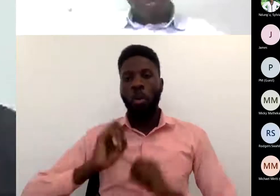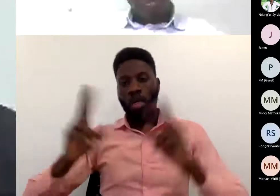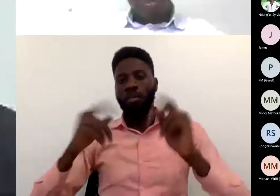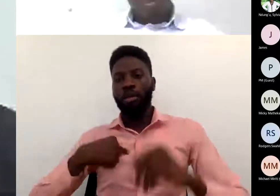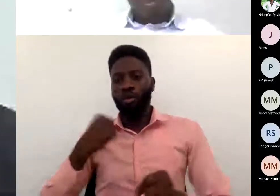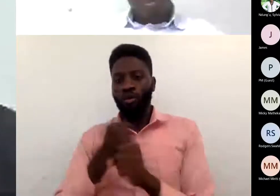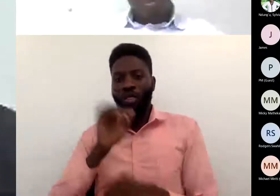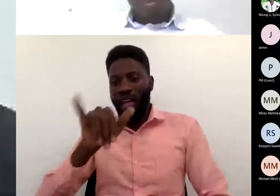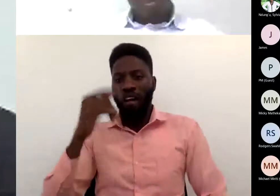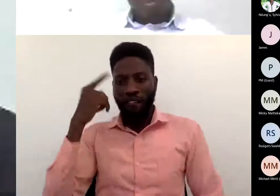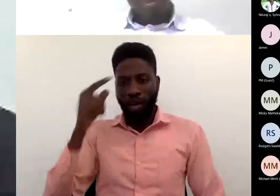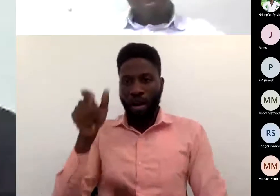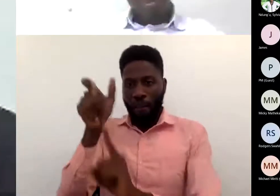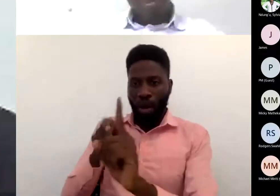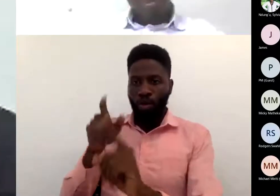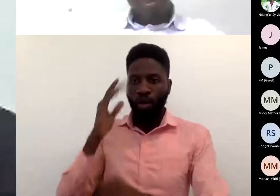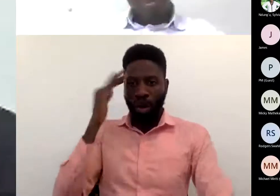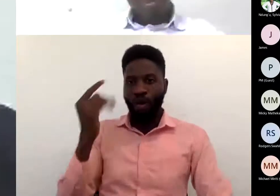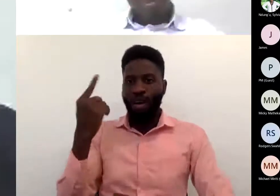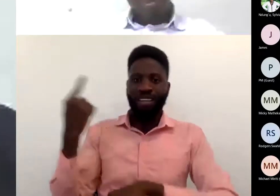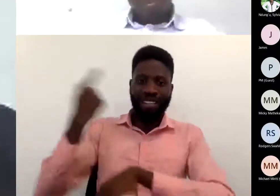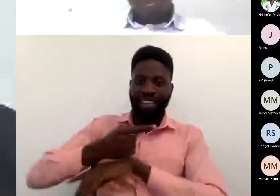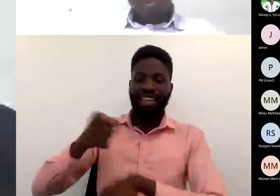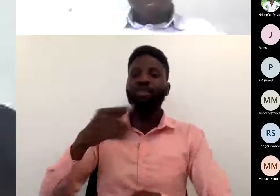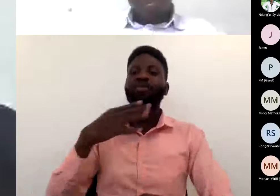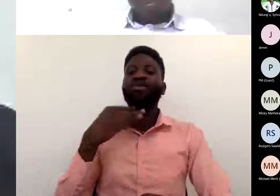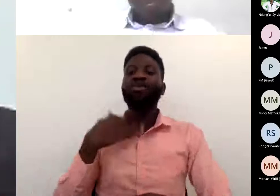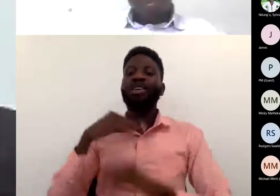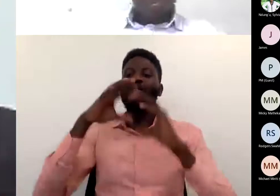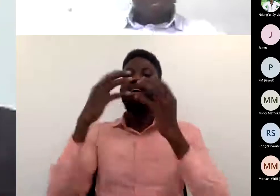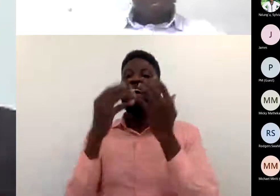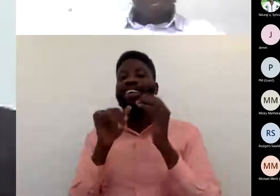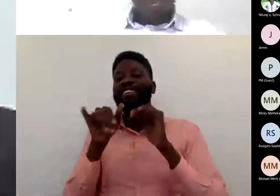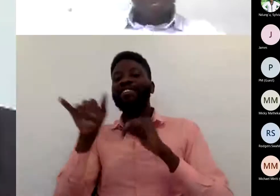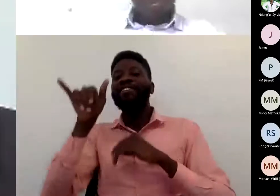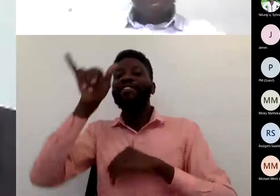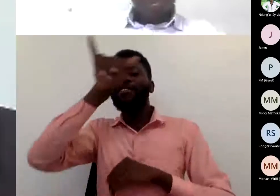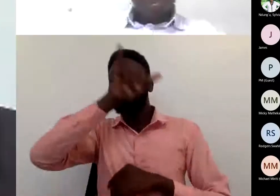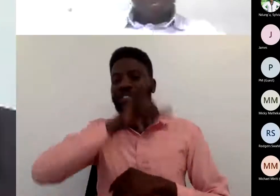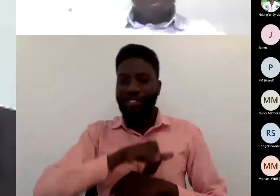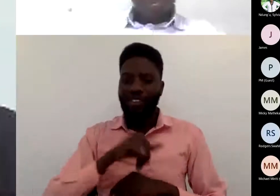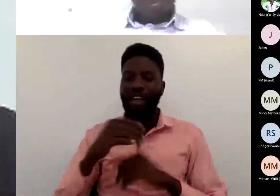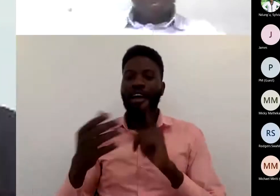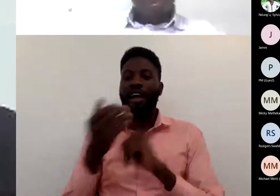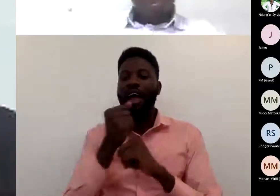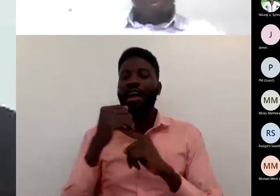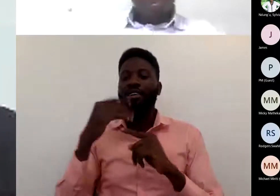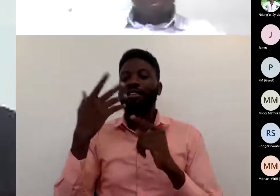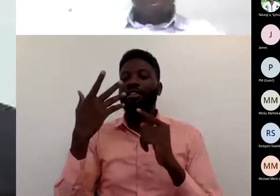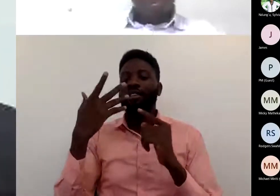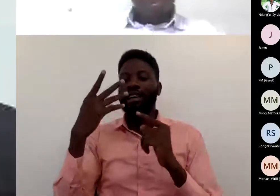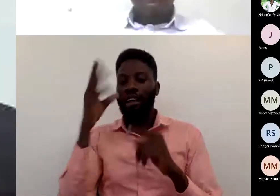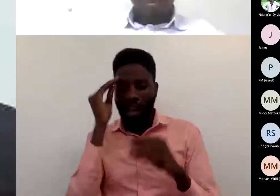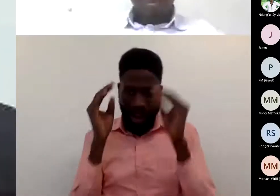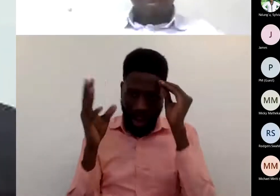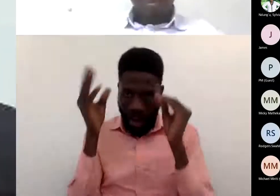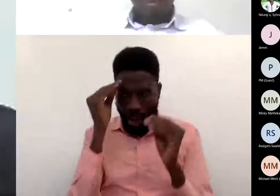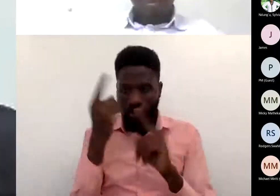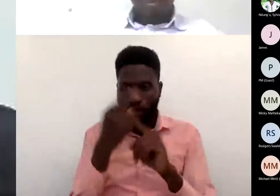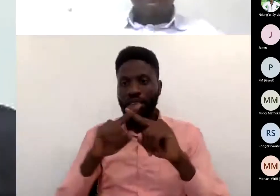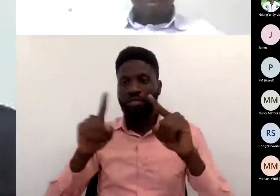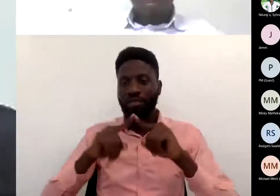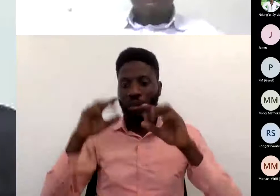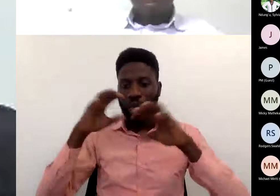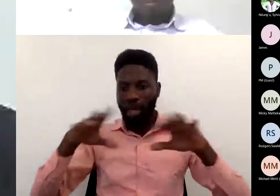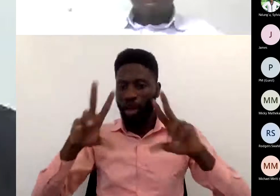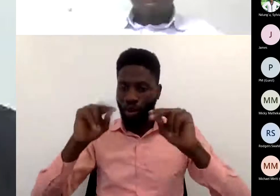Makabelo because one day I know that she wants to travel the world or she wants to get exposure in different markets. So you have to be bold about it. You